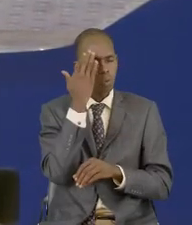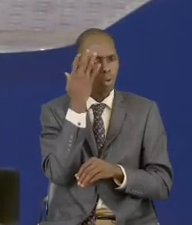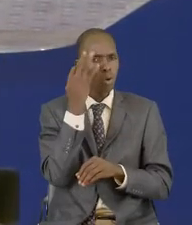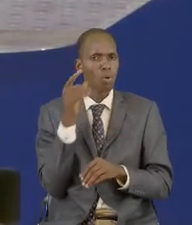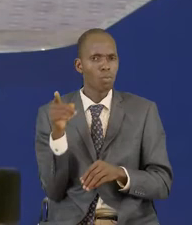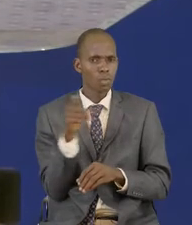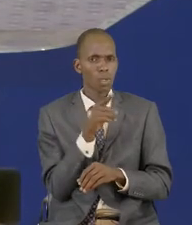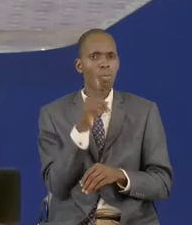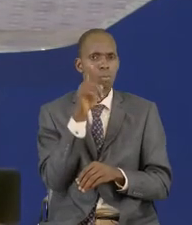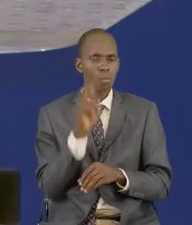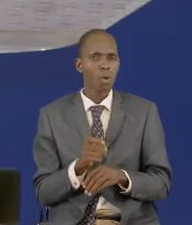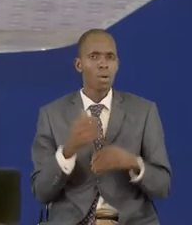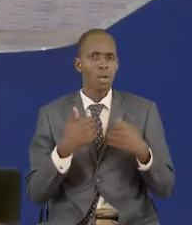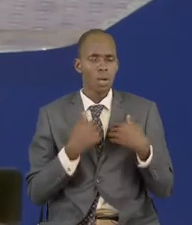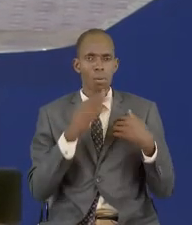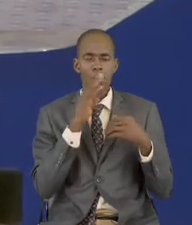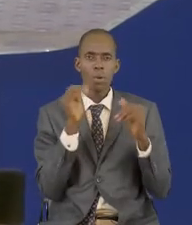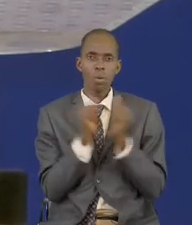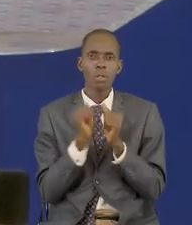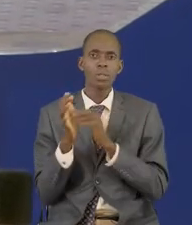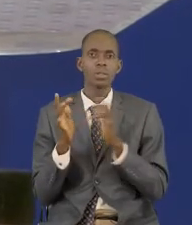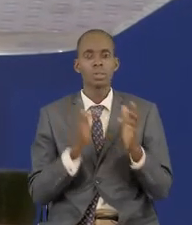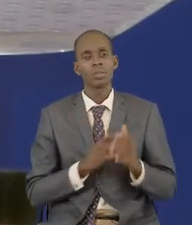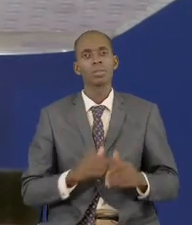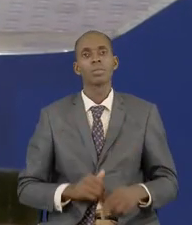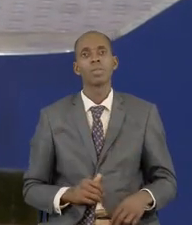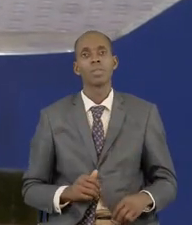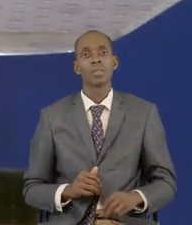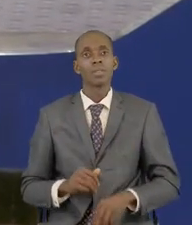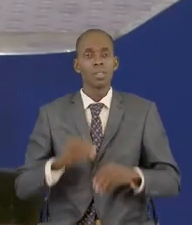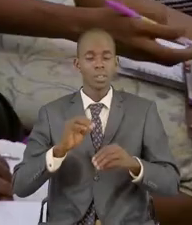been with Jesus. Philippians